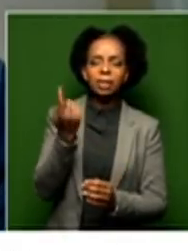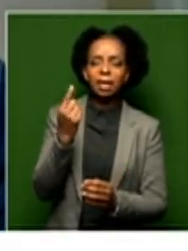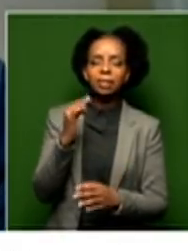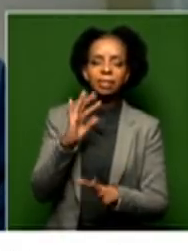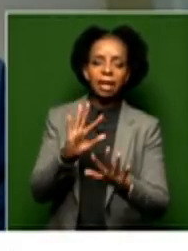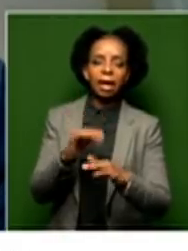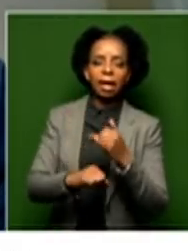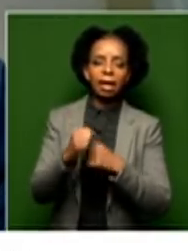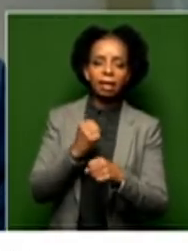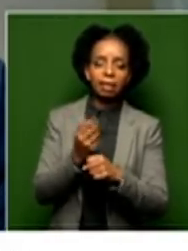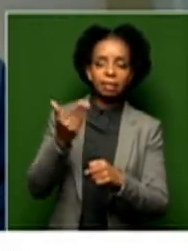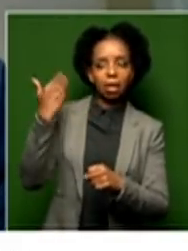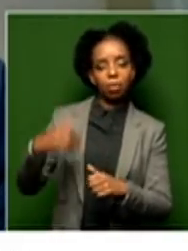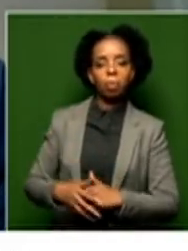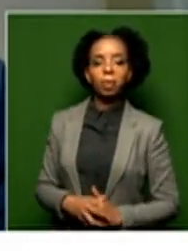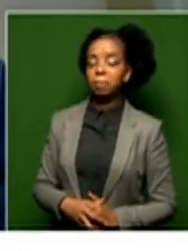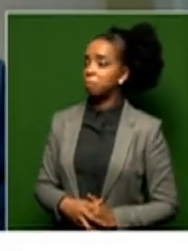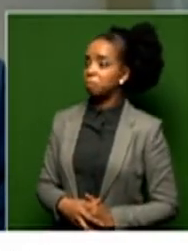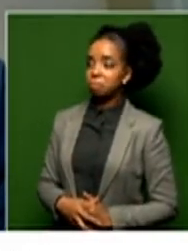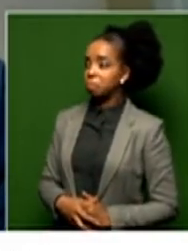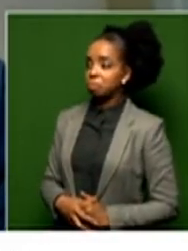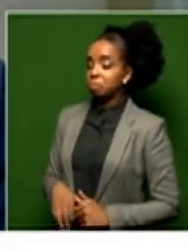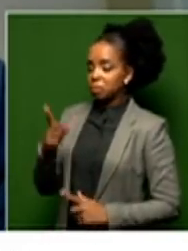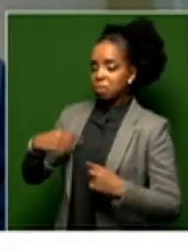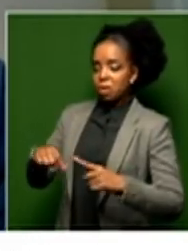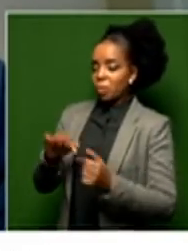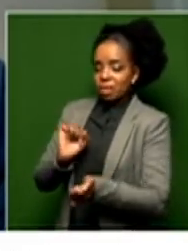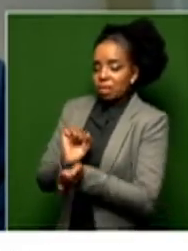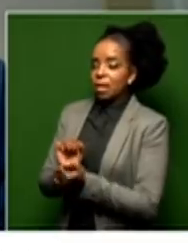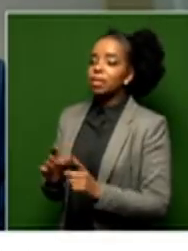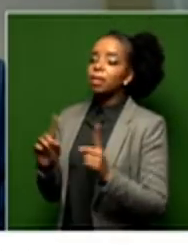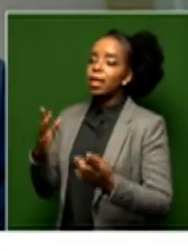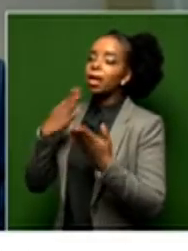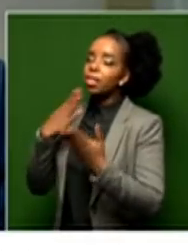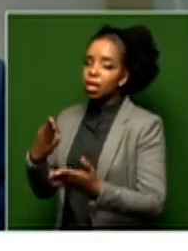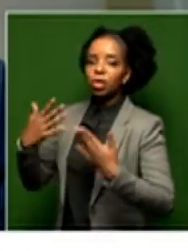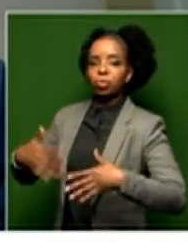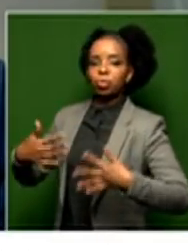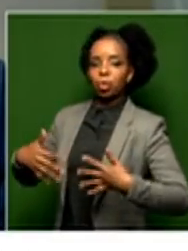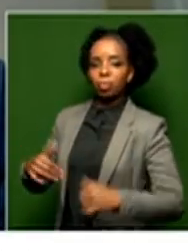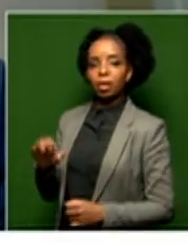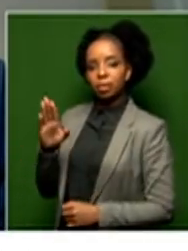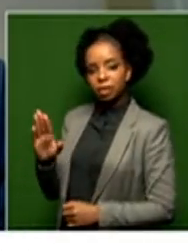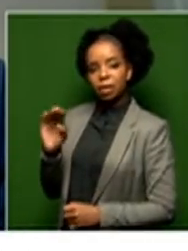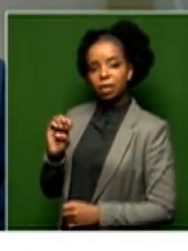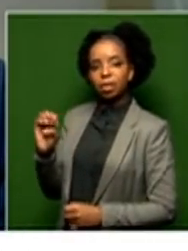And that's where we stuck. Thank you so much, Chris Yelland, energy expert and managing director of EE Business